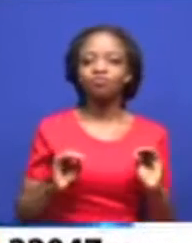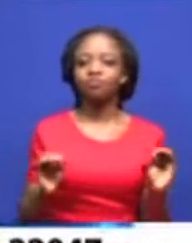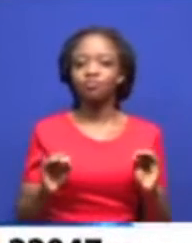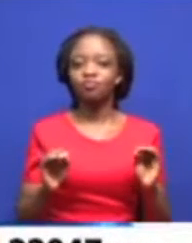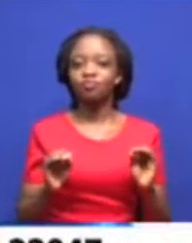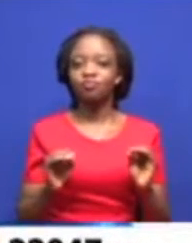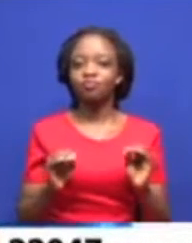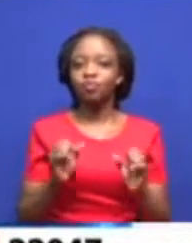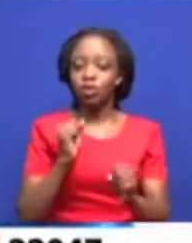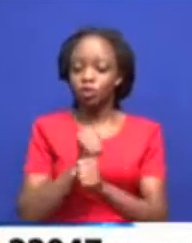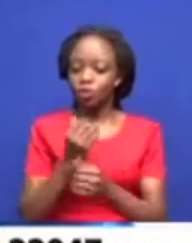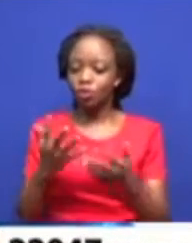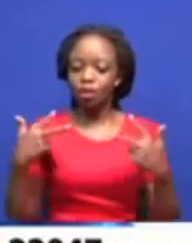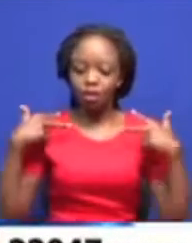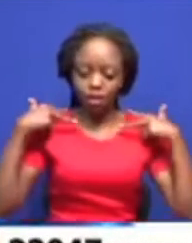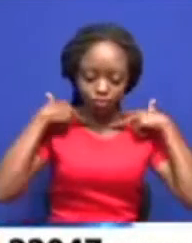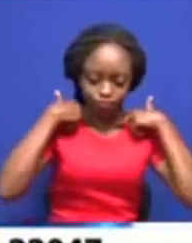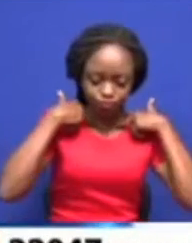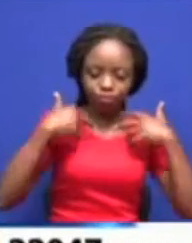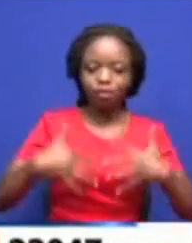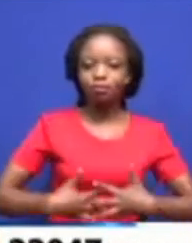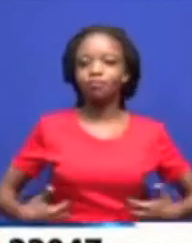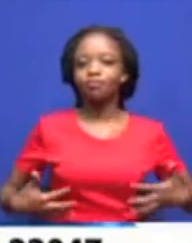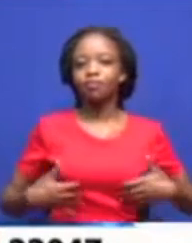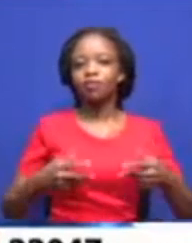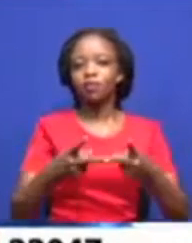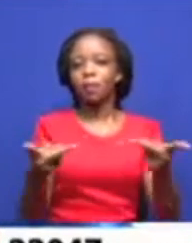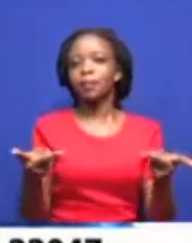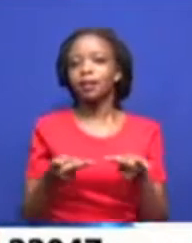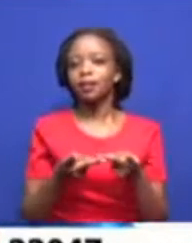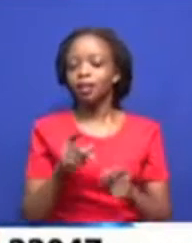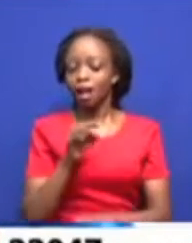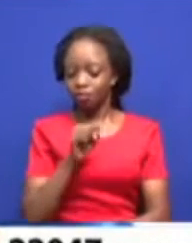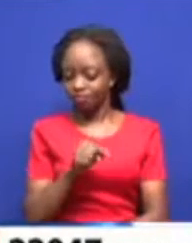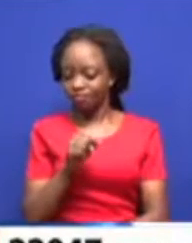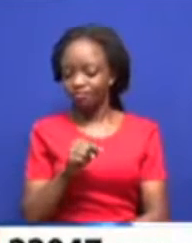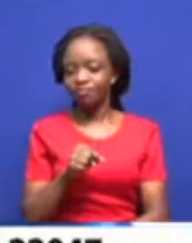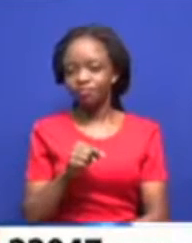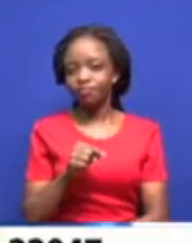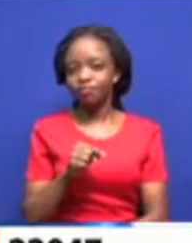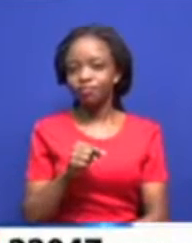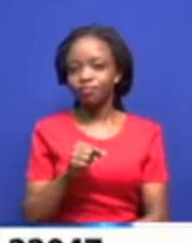been stranded in those refugee camps. Yeah. So, and that's been,